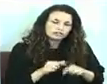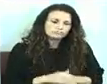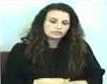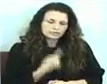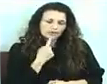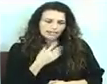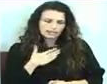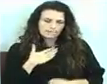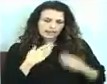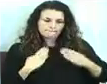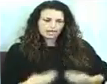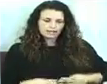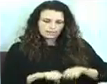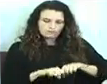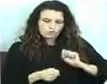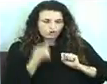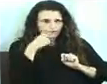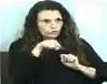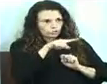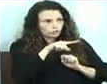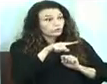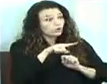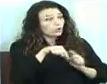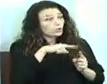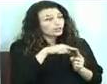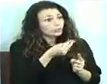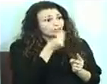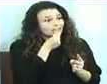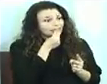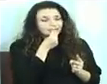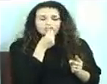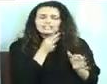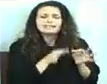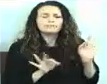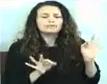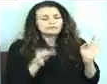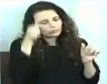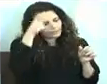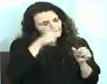body broken for you. When you eat of it, simply remember me."